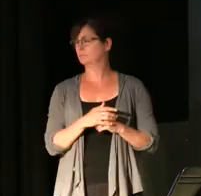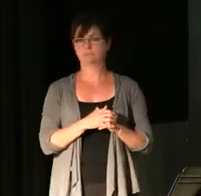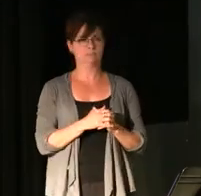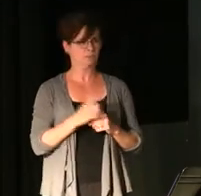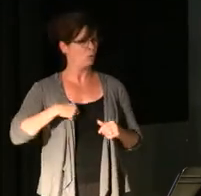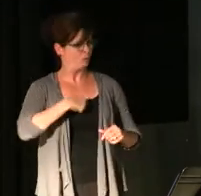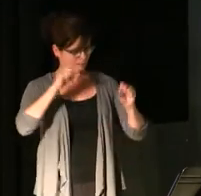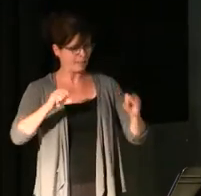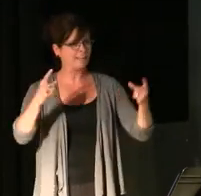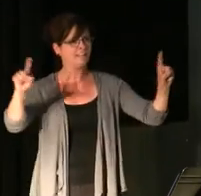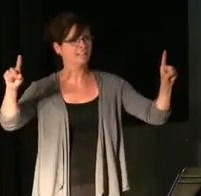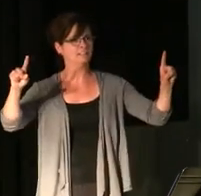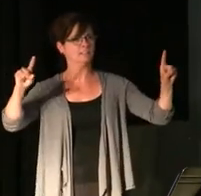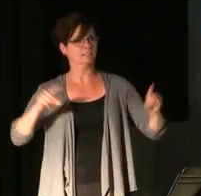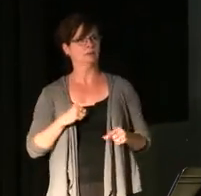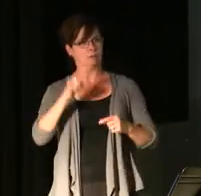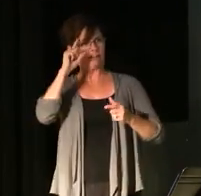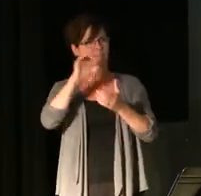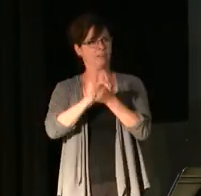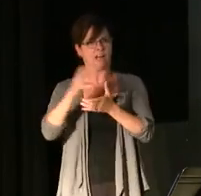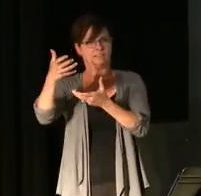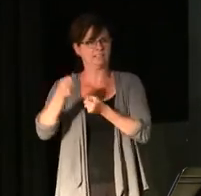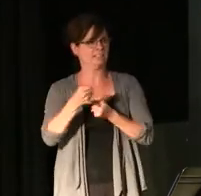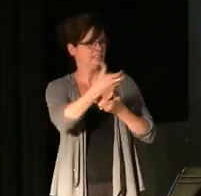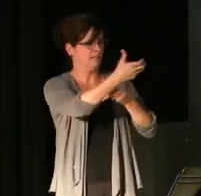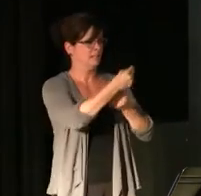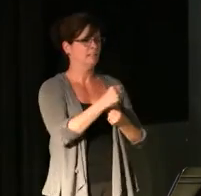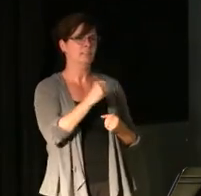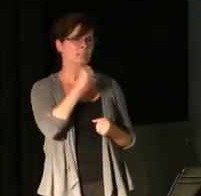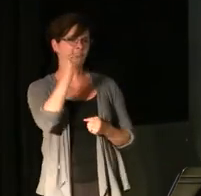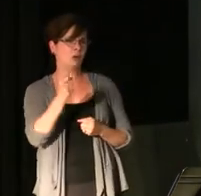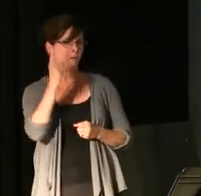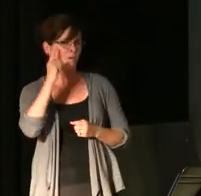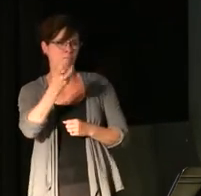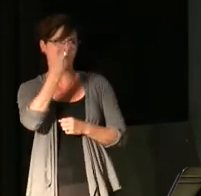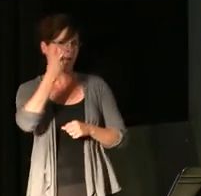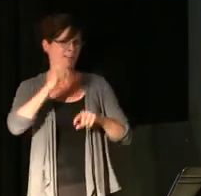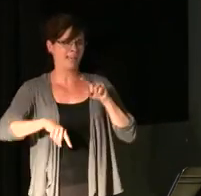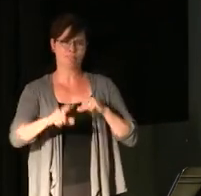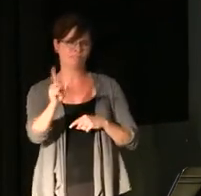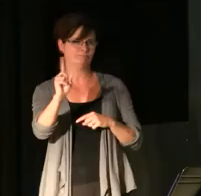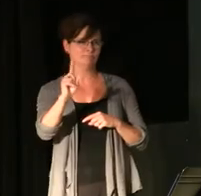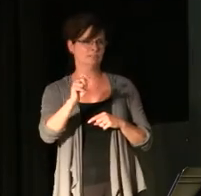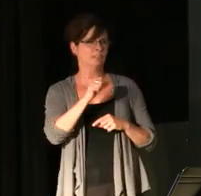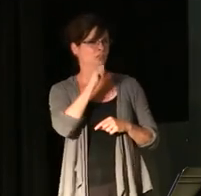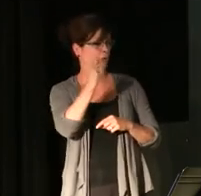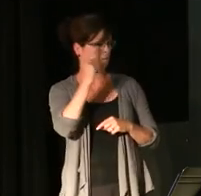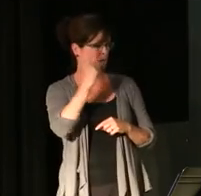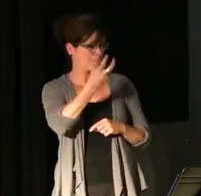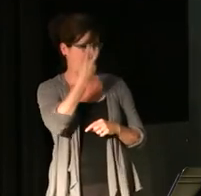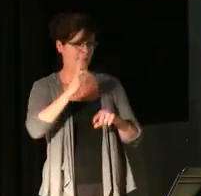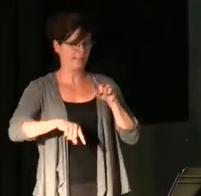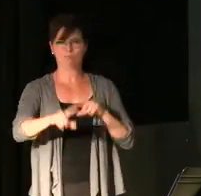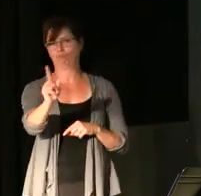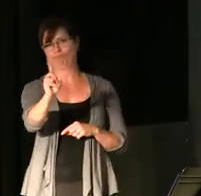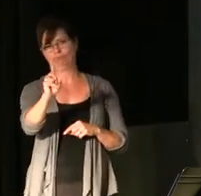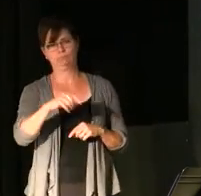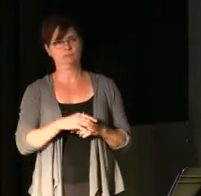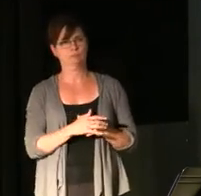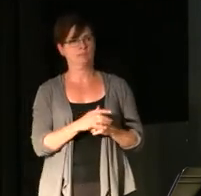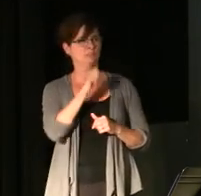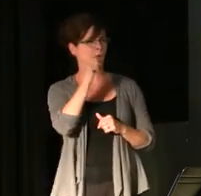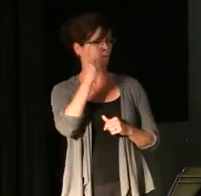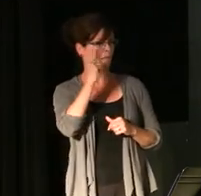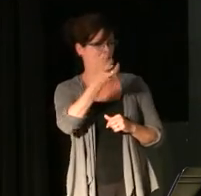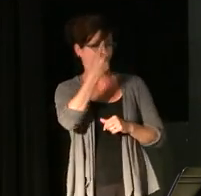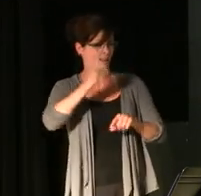got this, believe in us. Don't underestimate us. Don't underestimate us. I said,